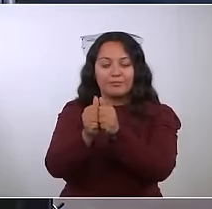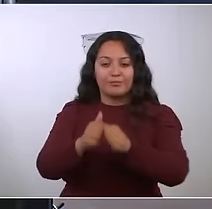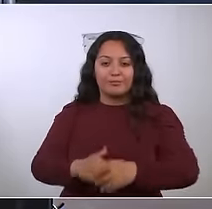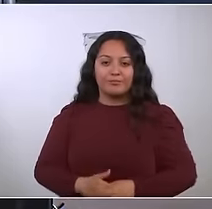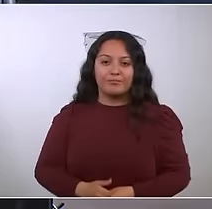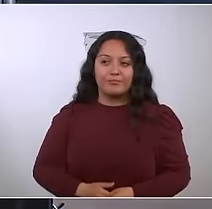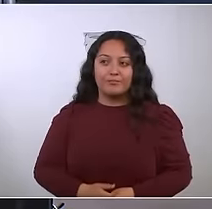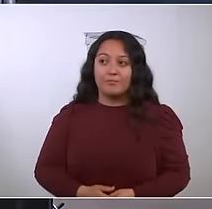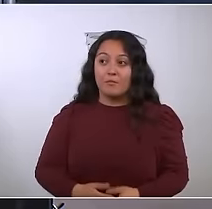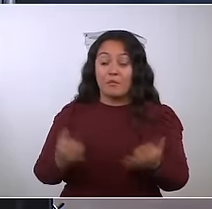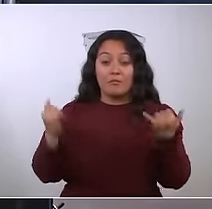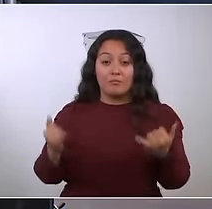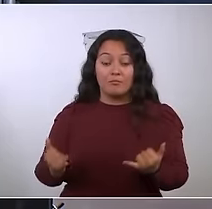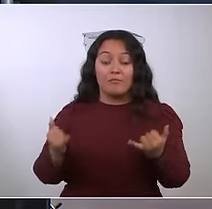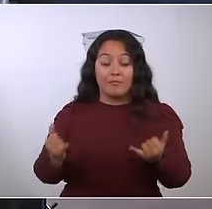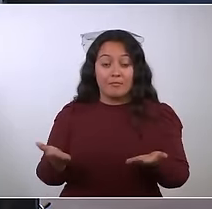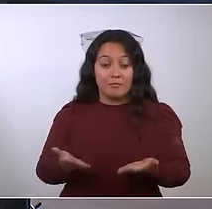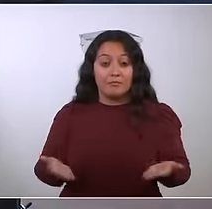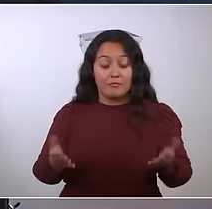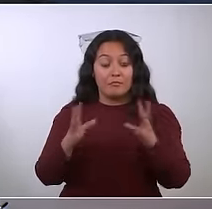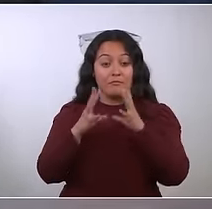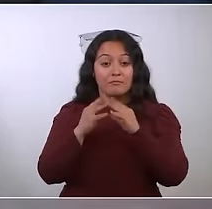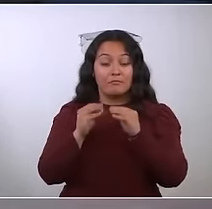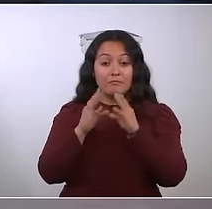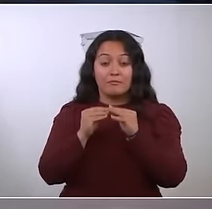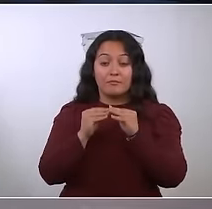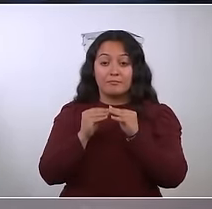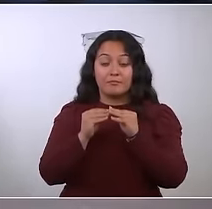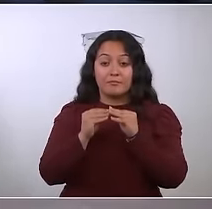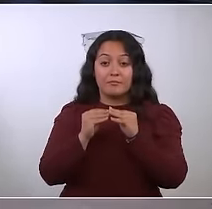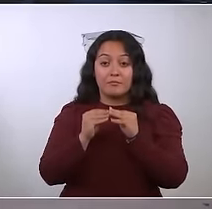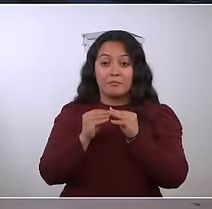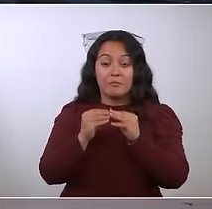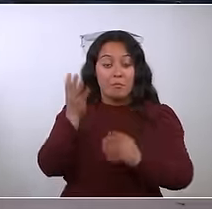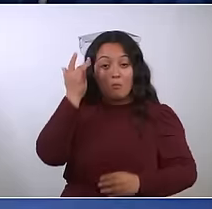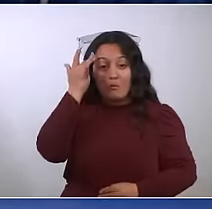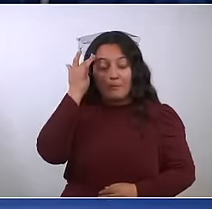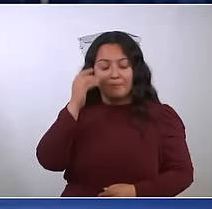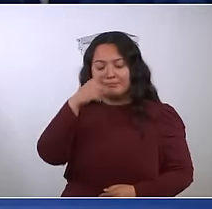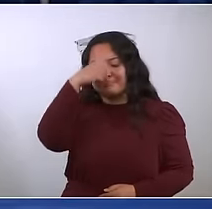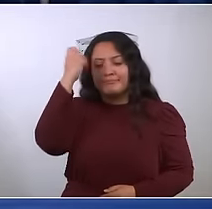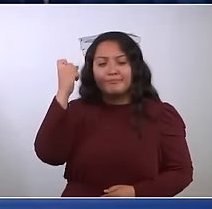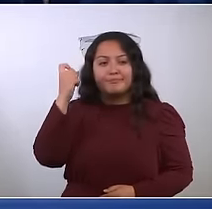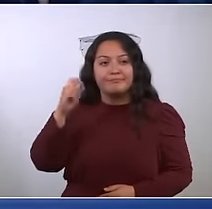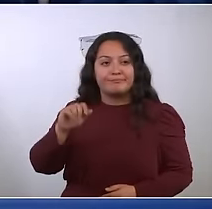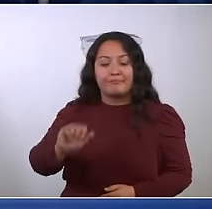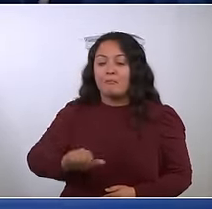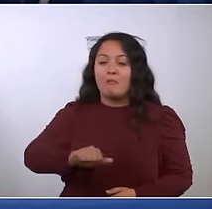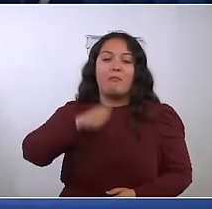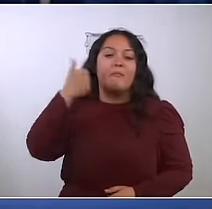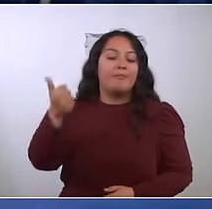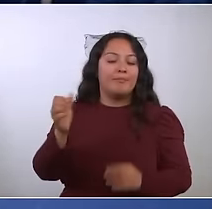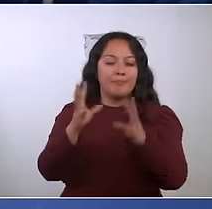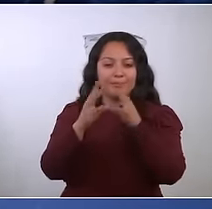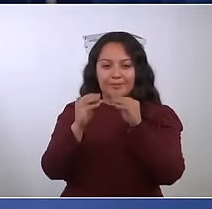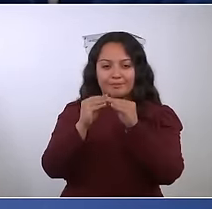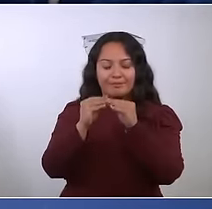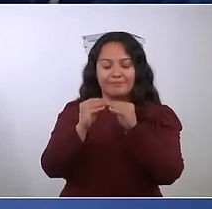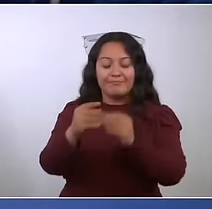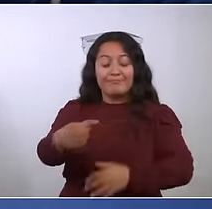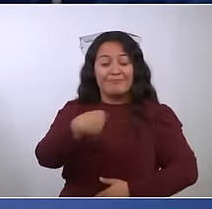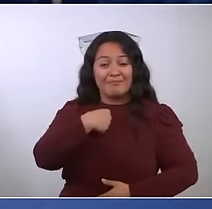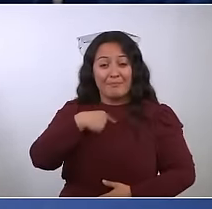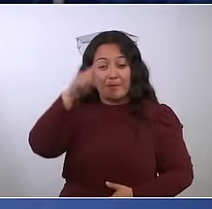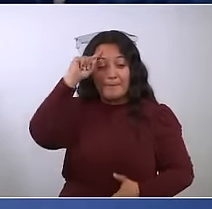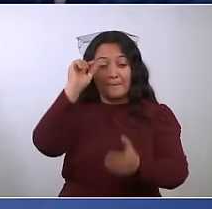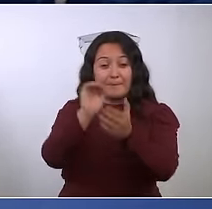I am at this convention. Yo estoy en esta convención. Not just because it's another convention. No porque sea otra convención. I believe that this is